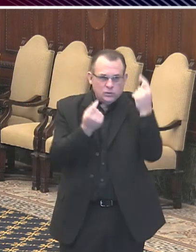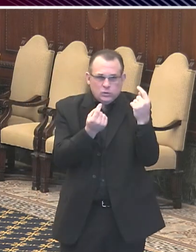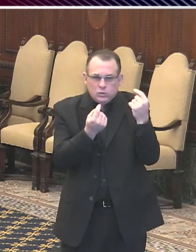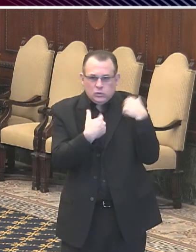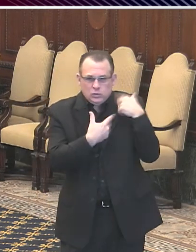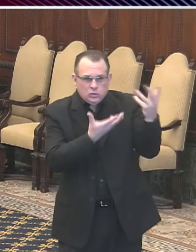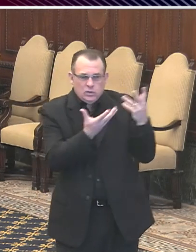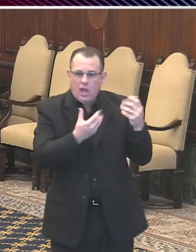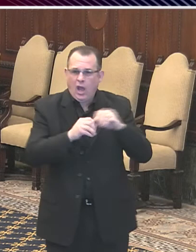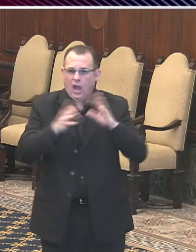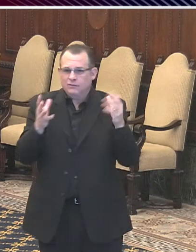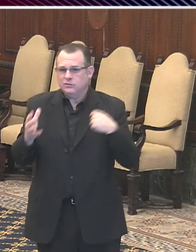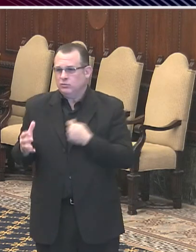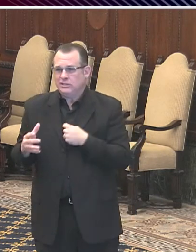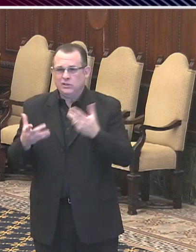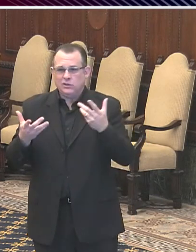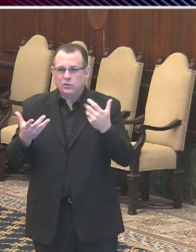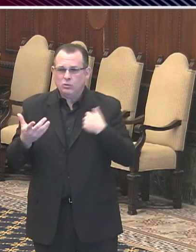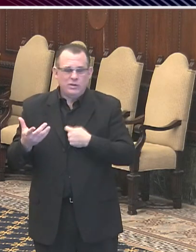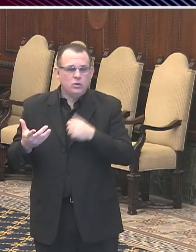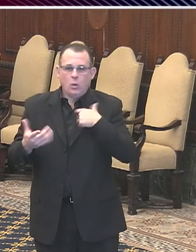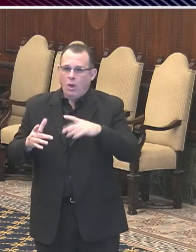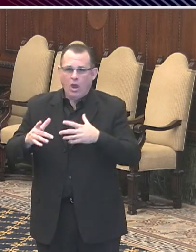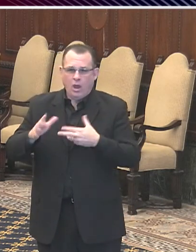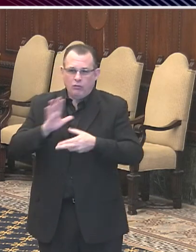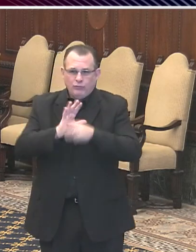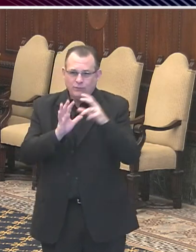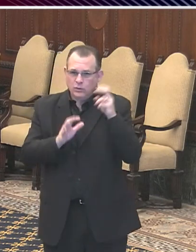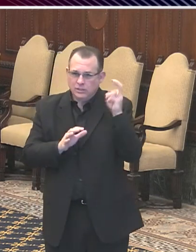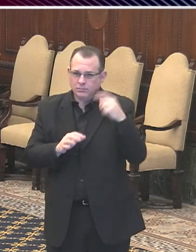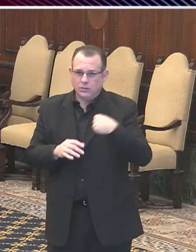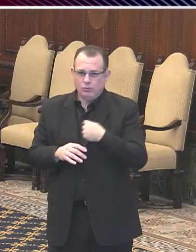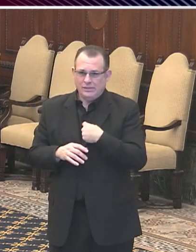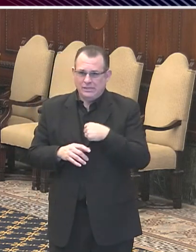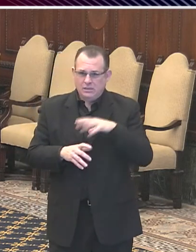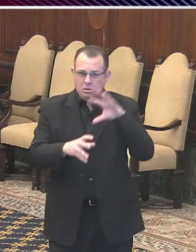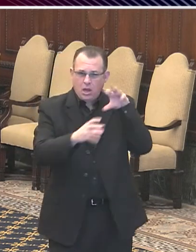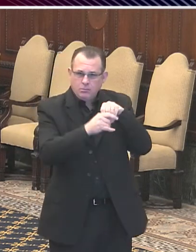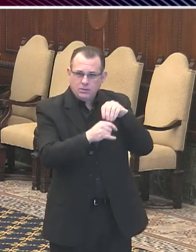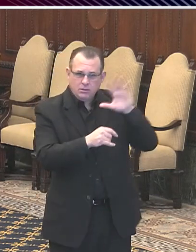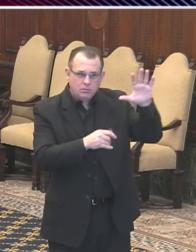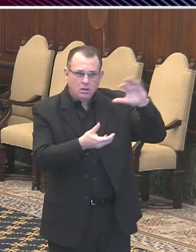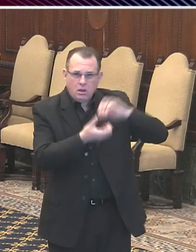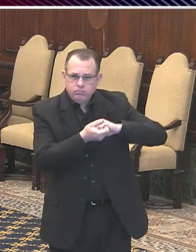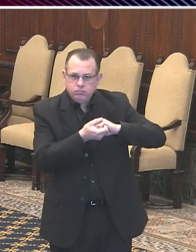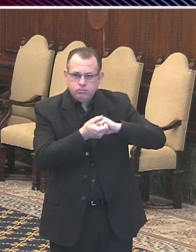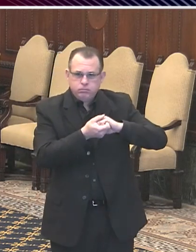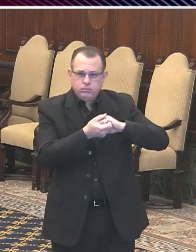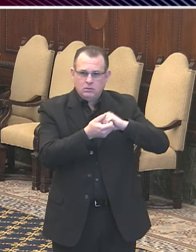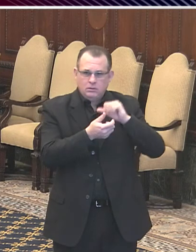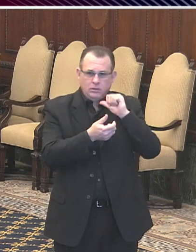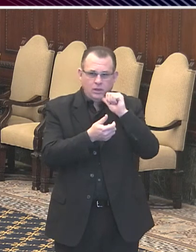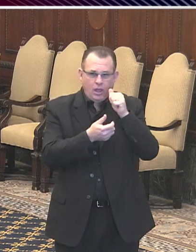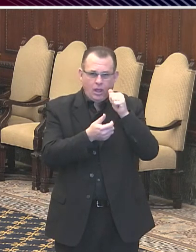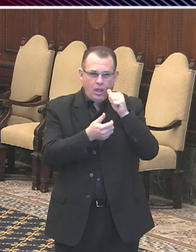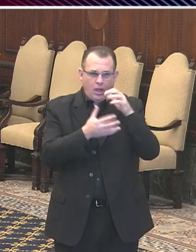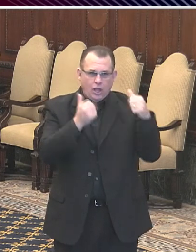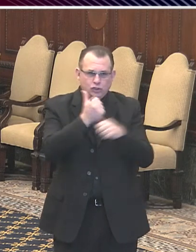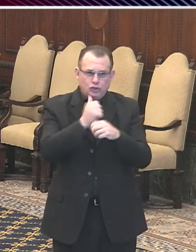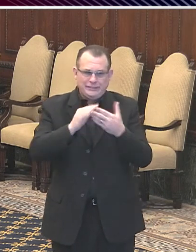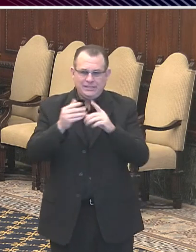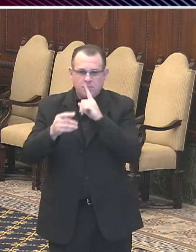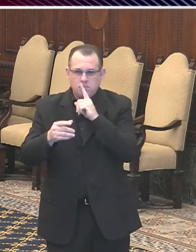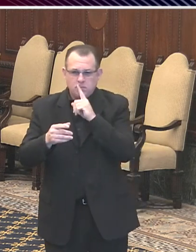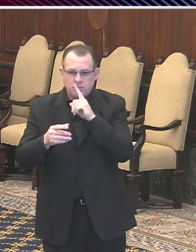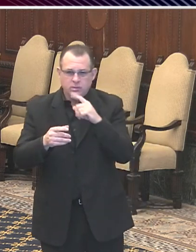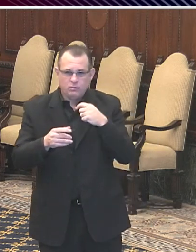Obviously we don't run SEPTA. We certainly have a hand in it, but it's not, an agency of the city. So we could check with them